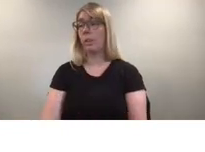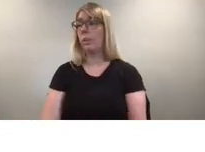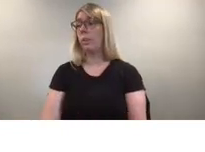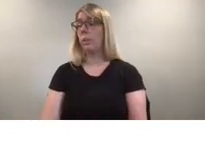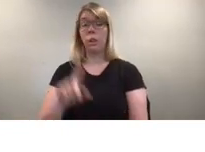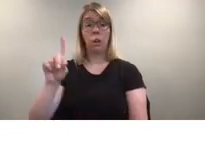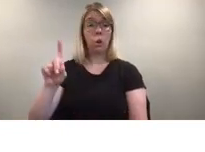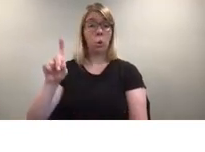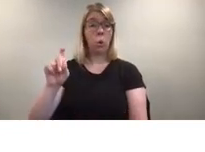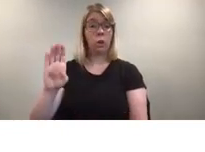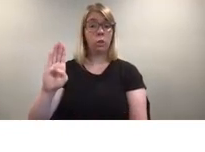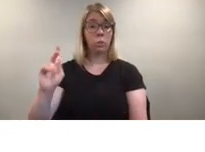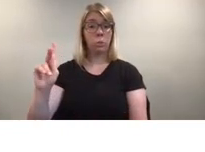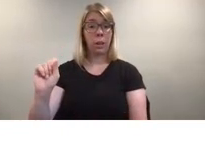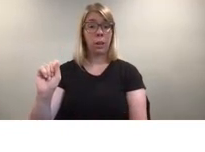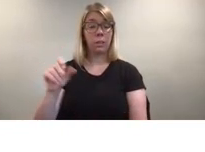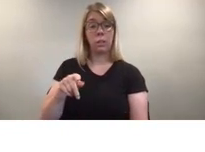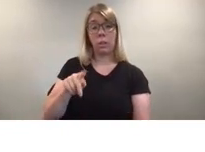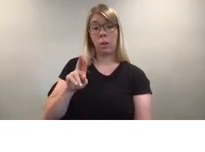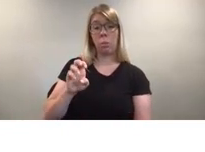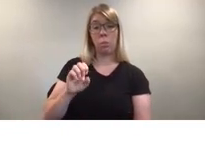question banks, press book chapters.